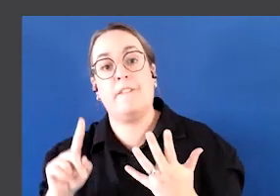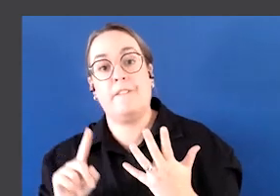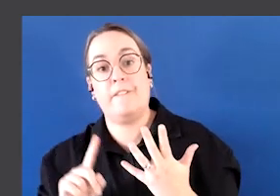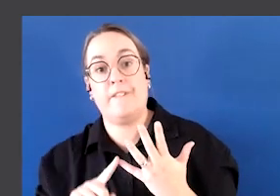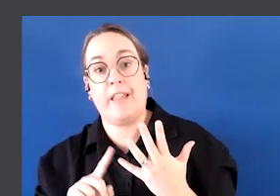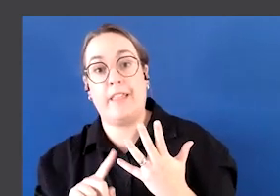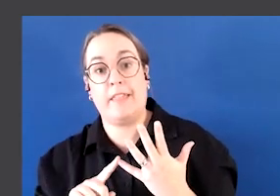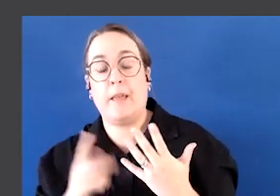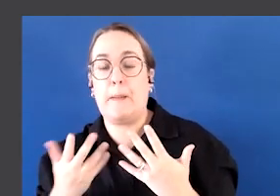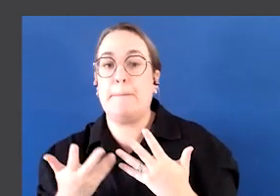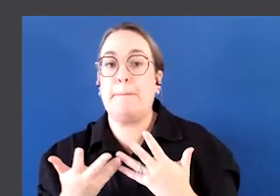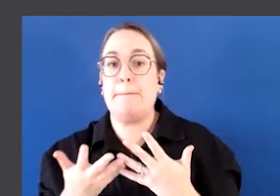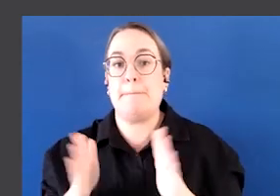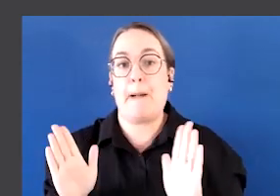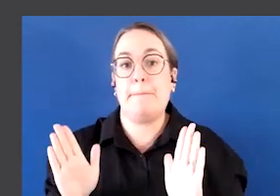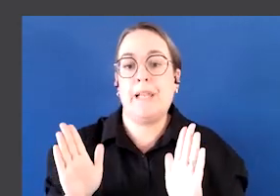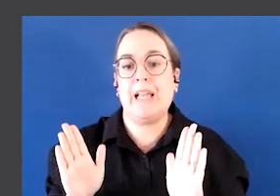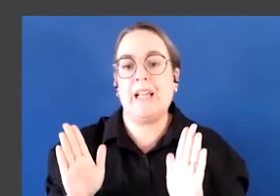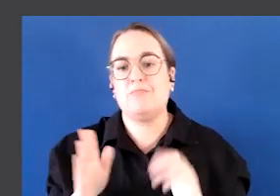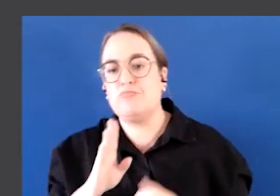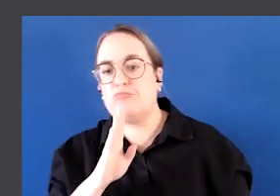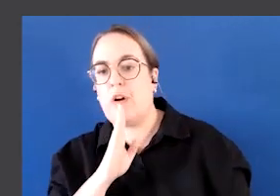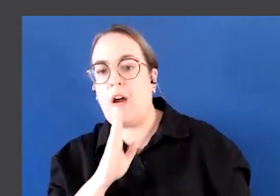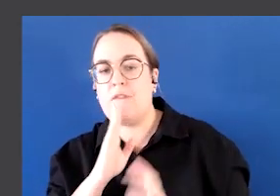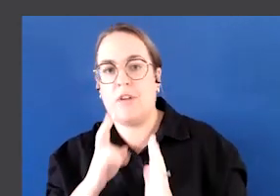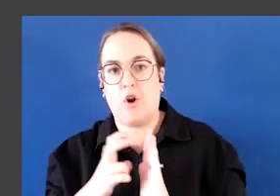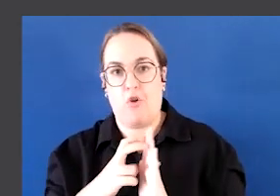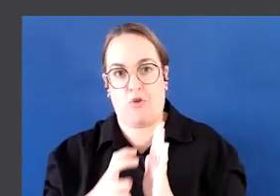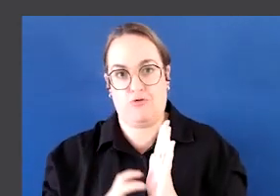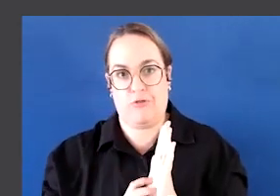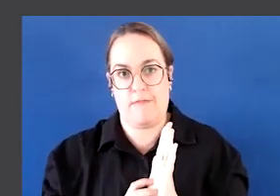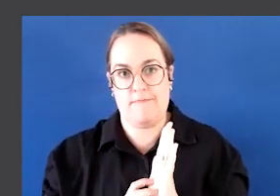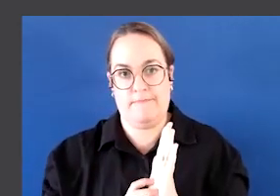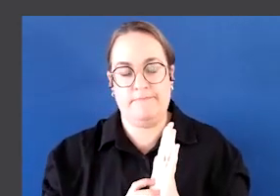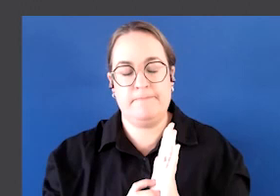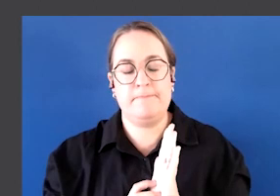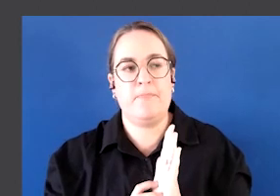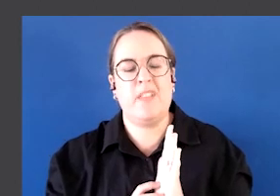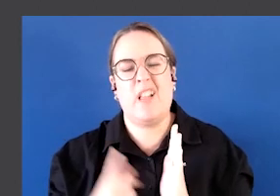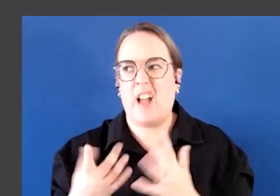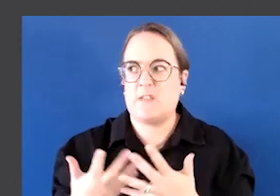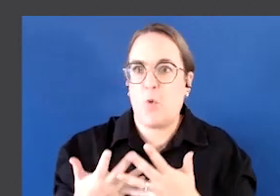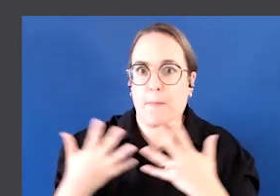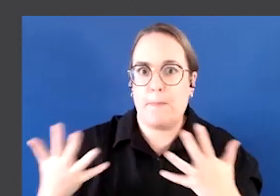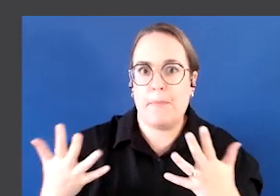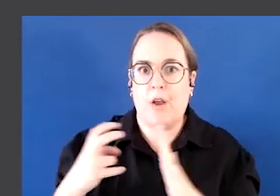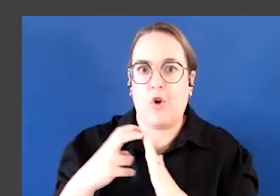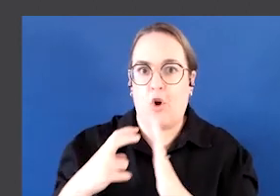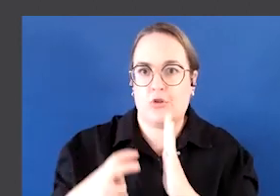And finally, public-private partnership contracts. These are, as you can see on the slide, they're used for some of our larger